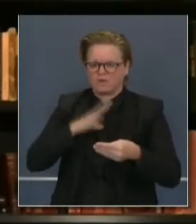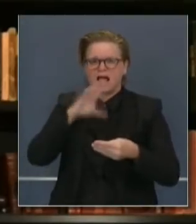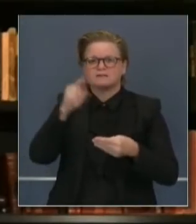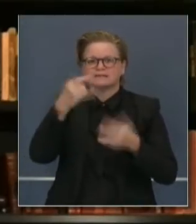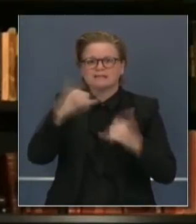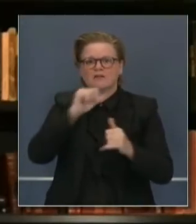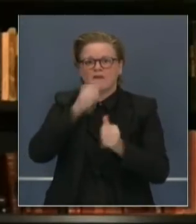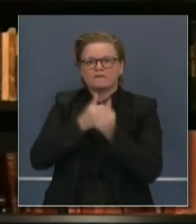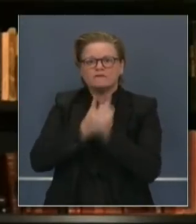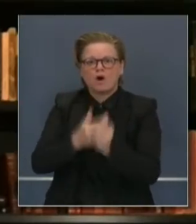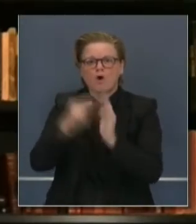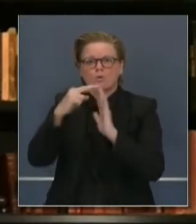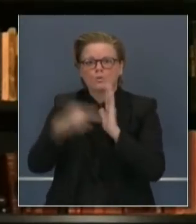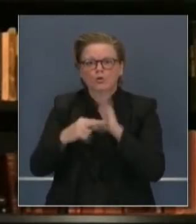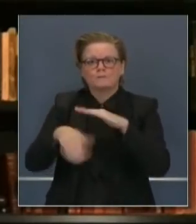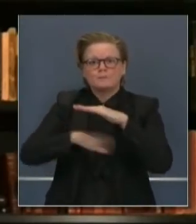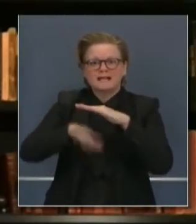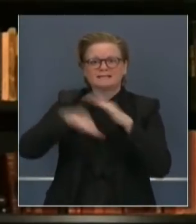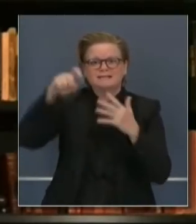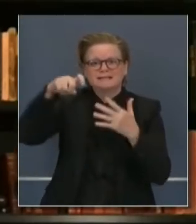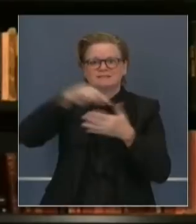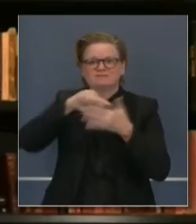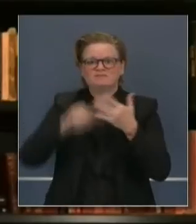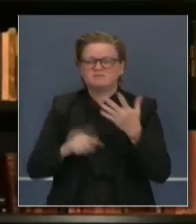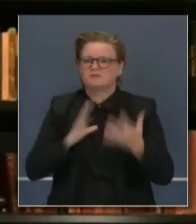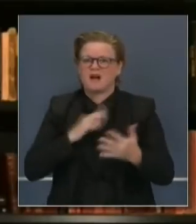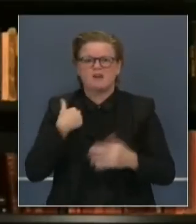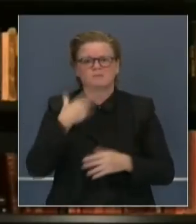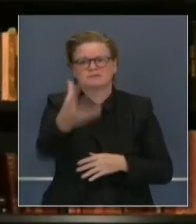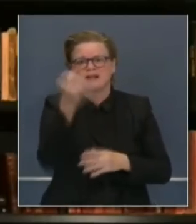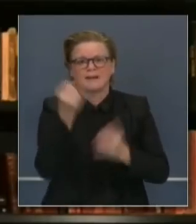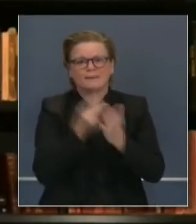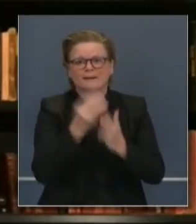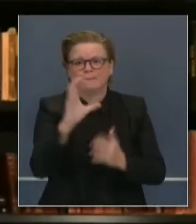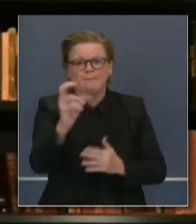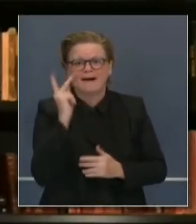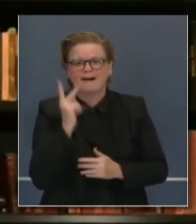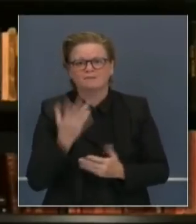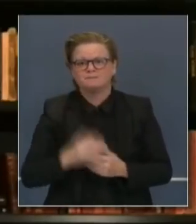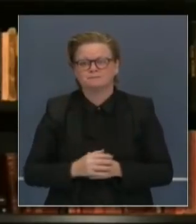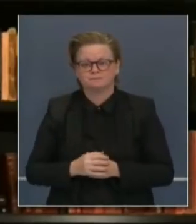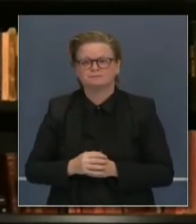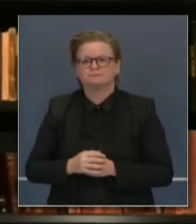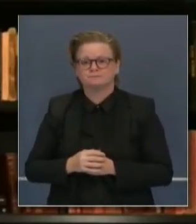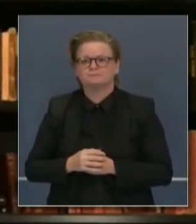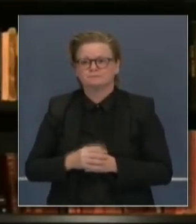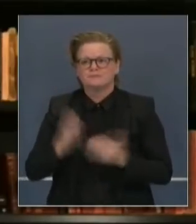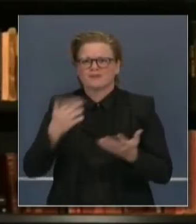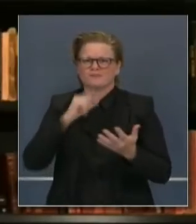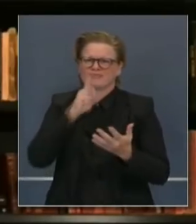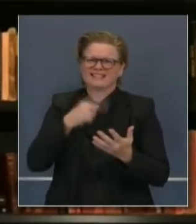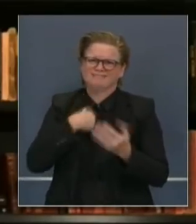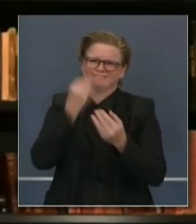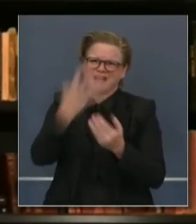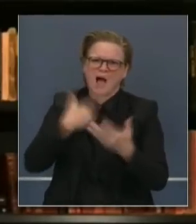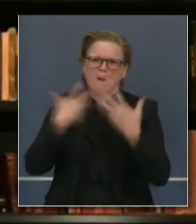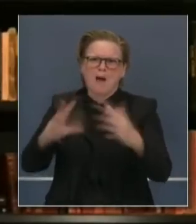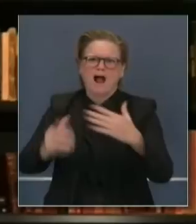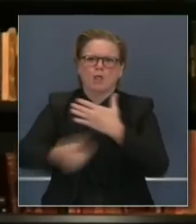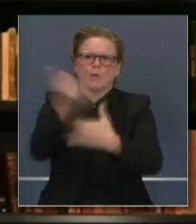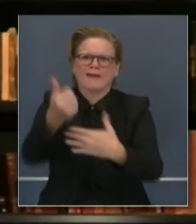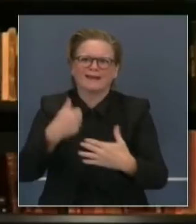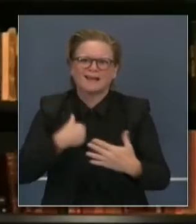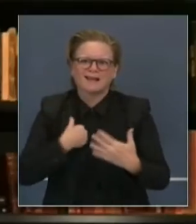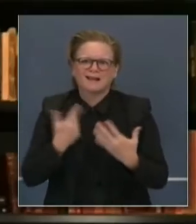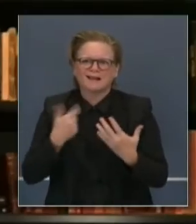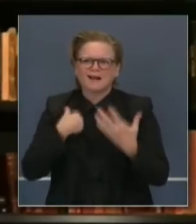have withheld dollars on that basis as well. It's not something we look forward to. It's not a threatening point. It's just a point